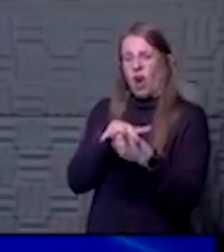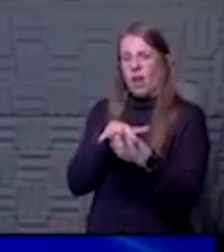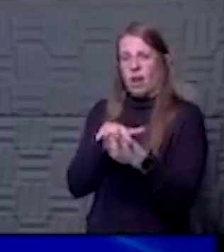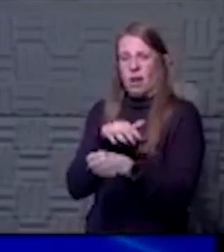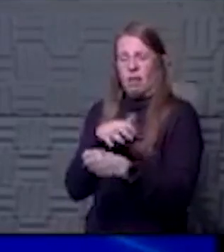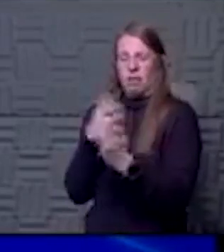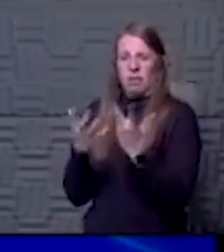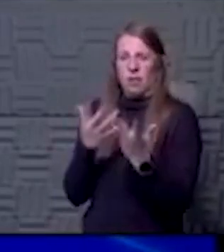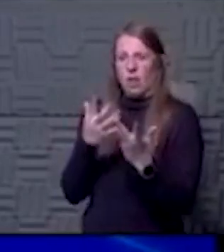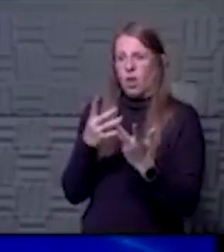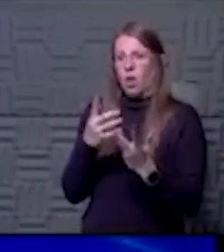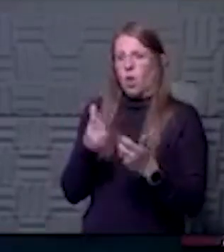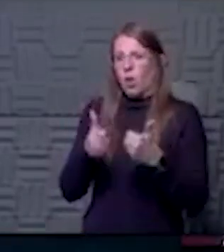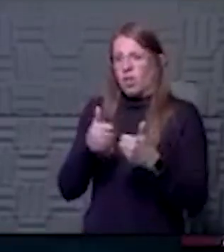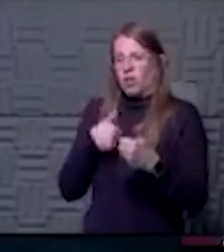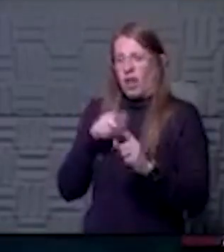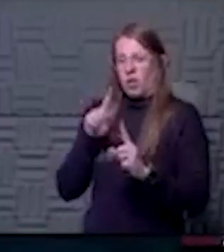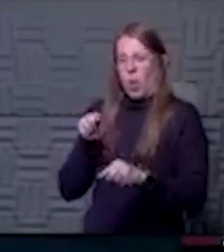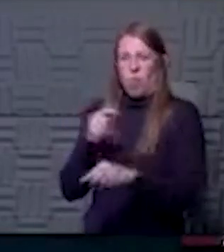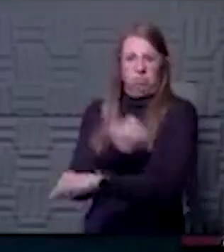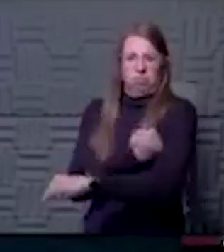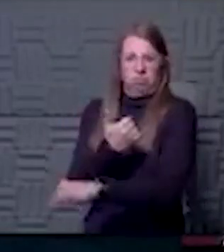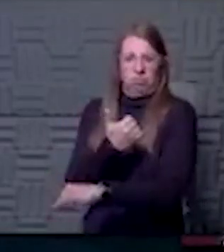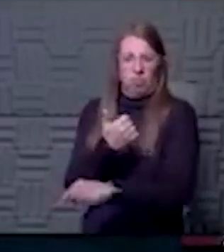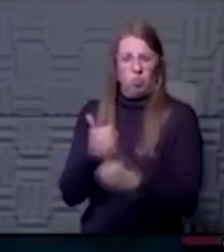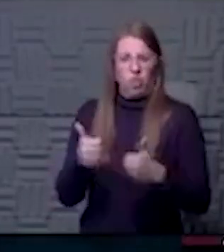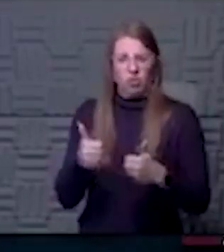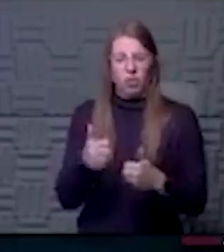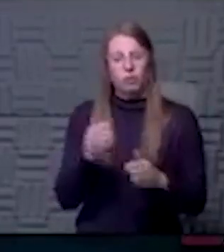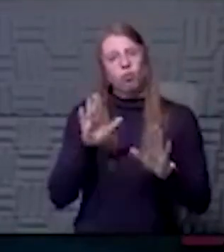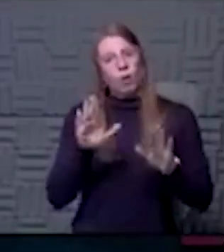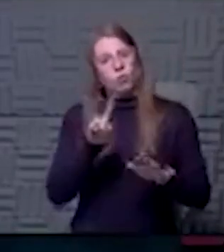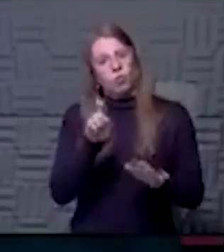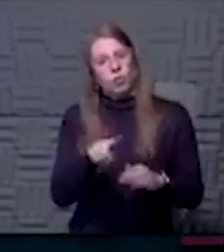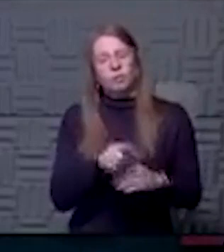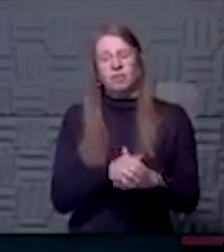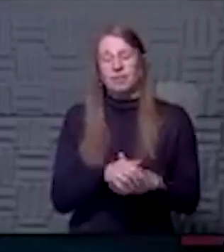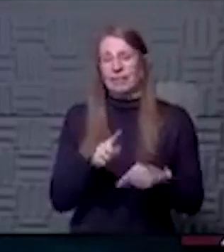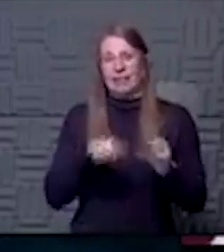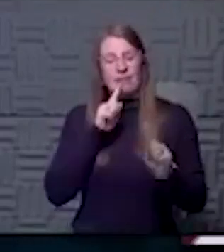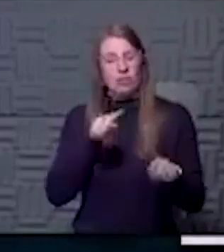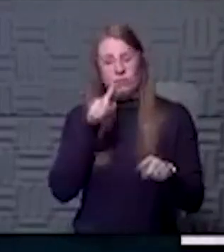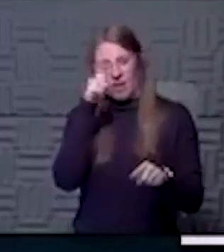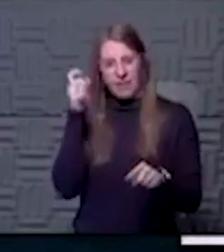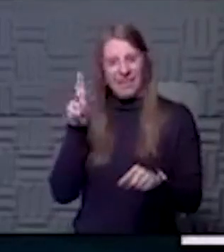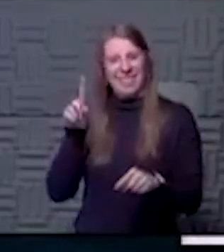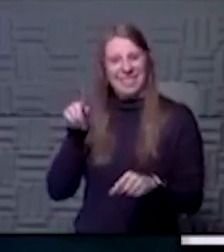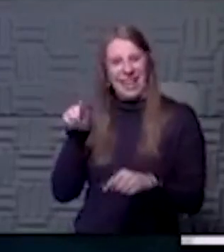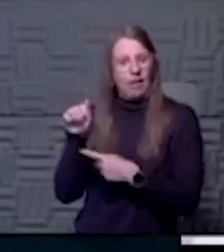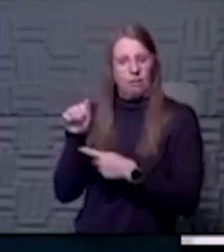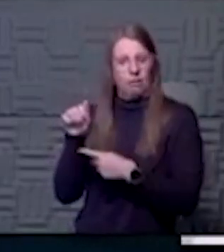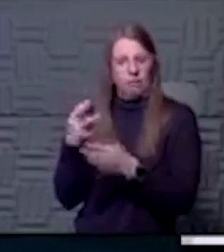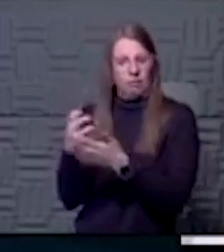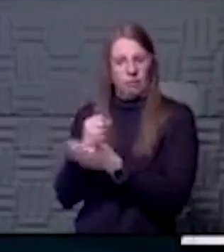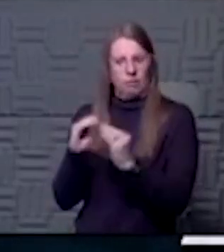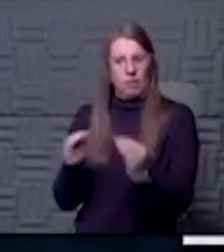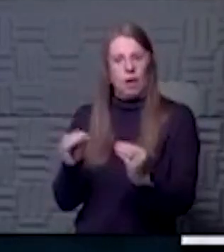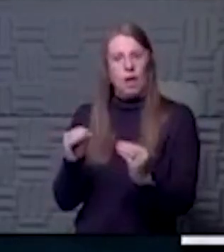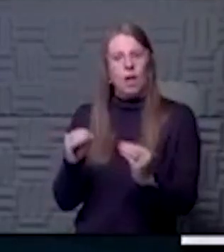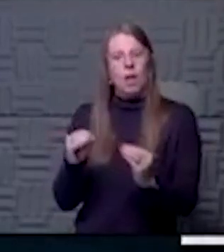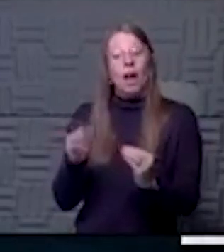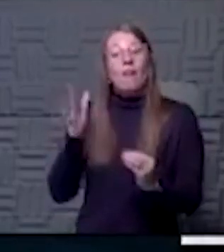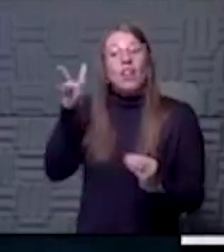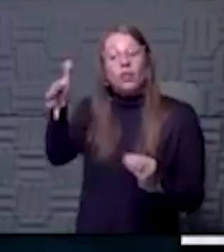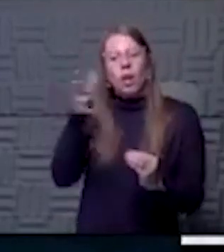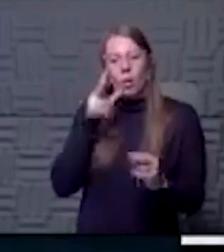I go get? Well, that's a great question. Yeah. It's kind of unanswerable because we haven't seen the data. I think eventually we're going to look at this and we're going to